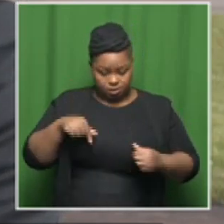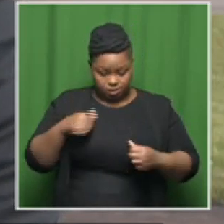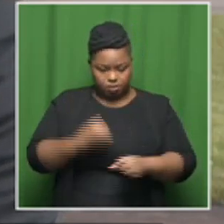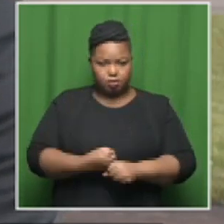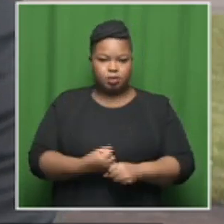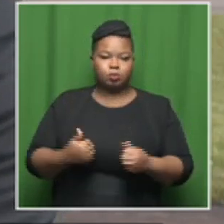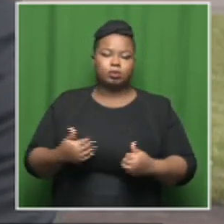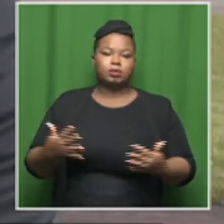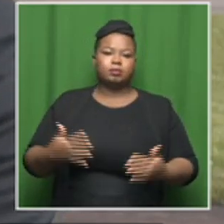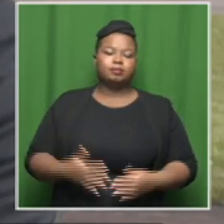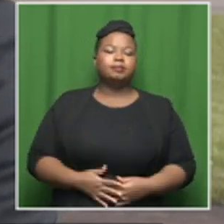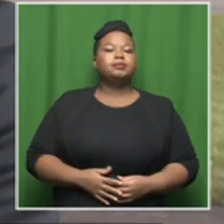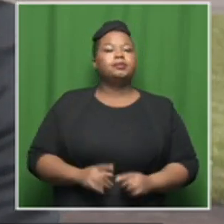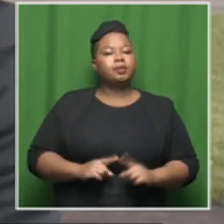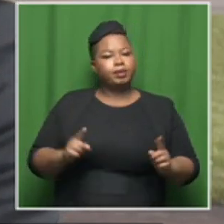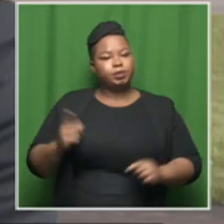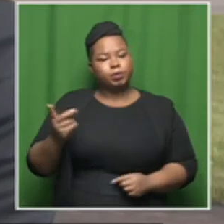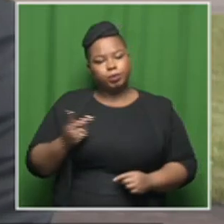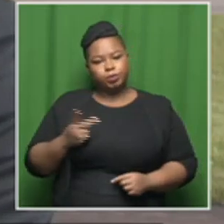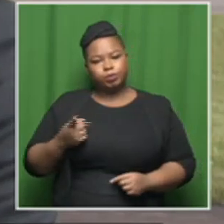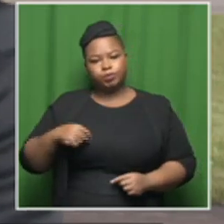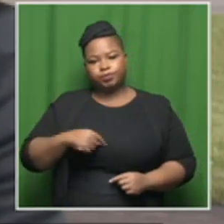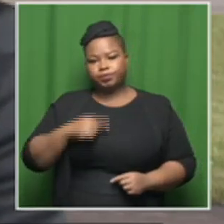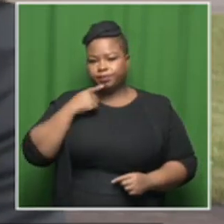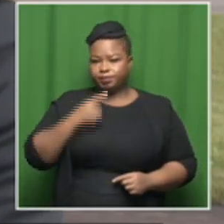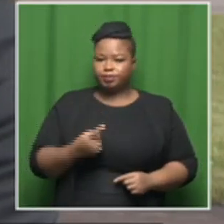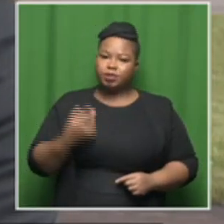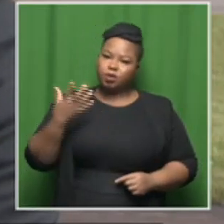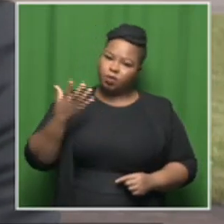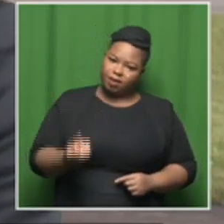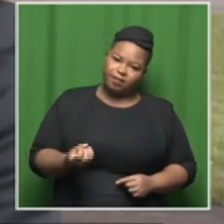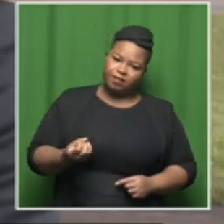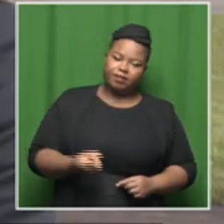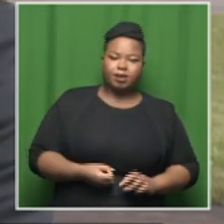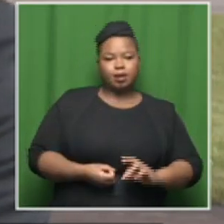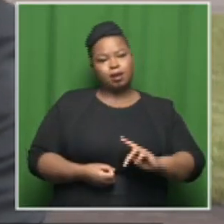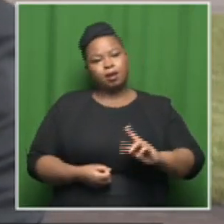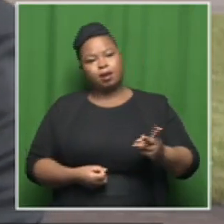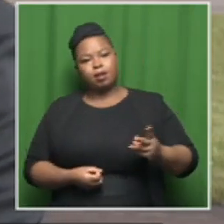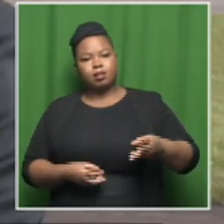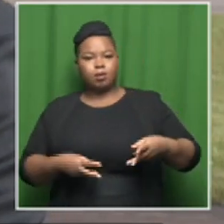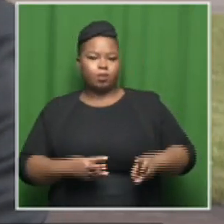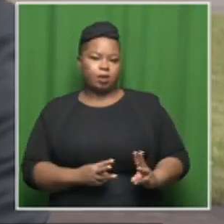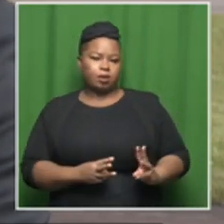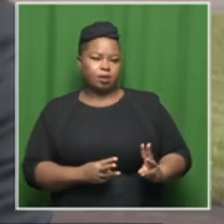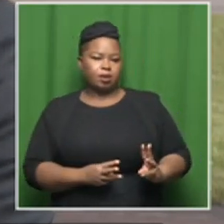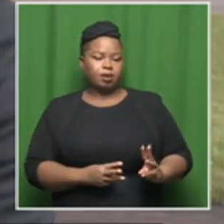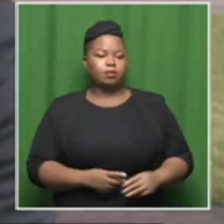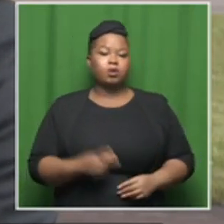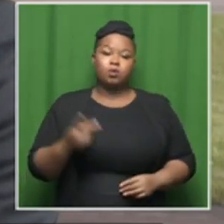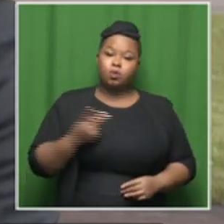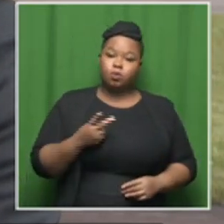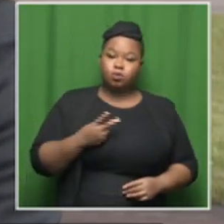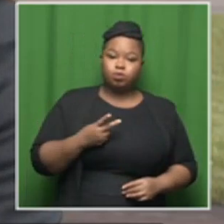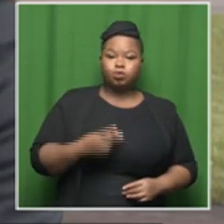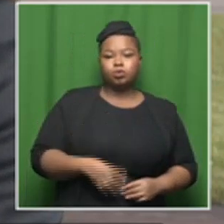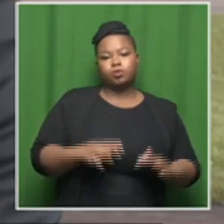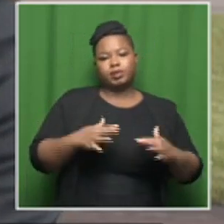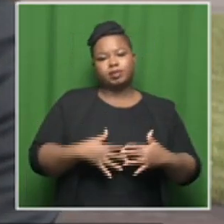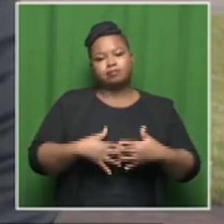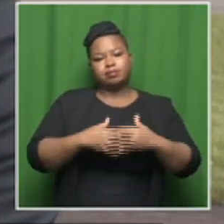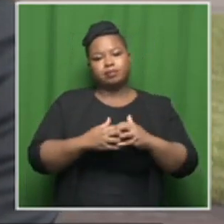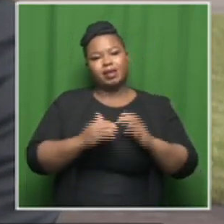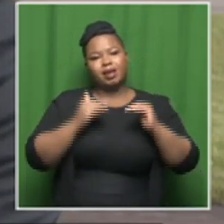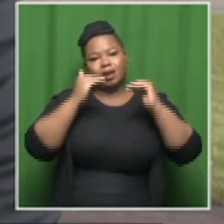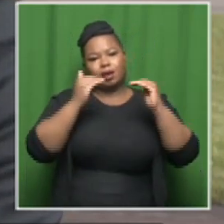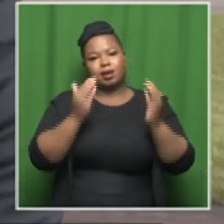year. But again, we then said we must have another alternative way out, which is an establishment of a